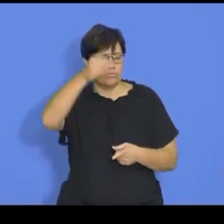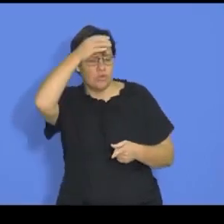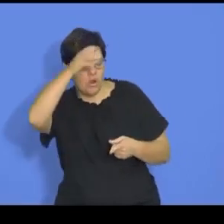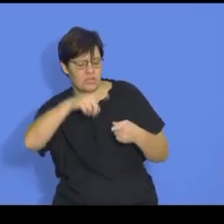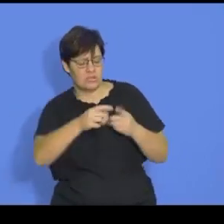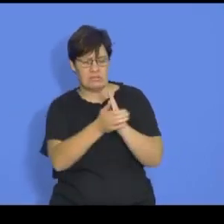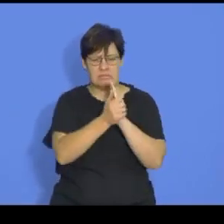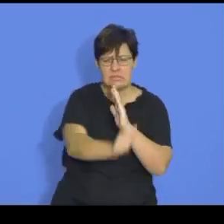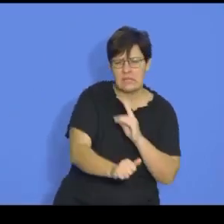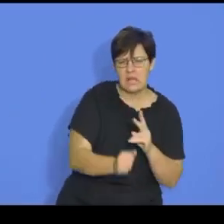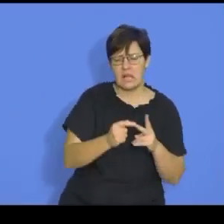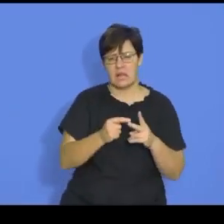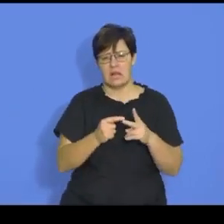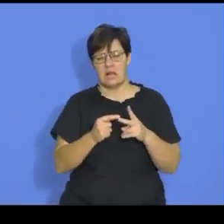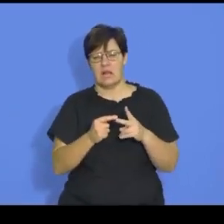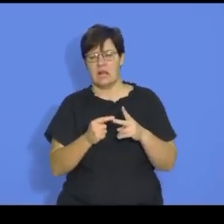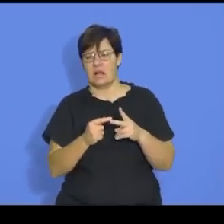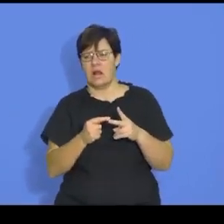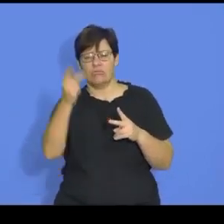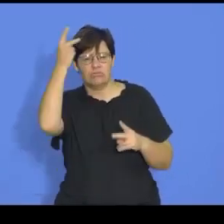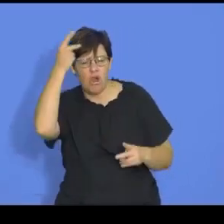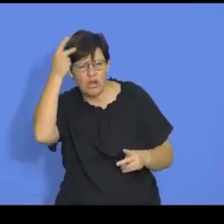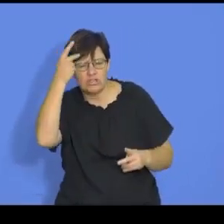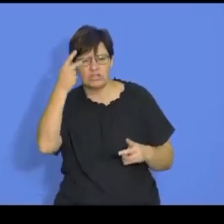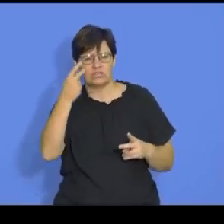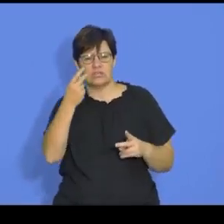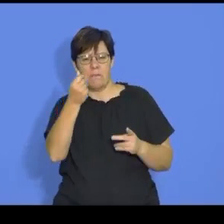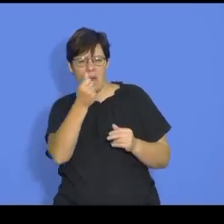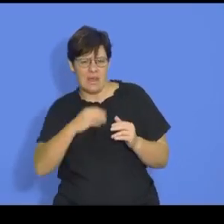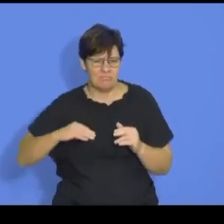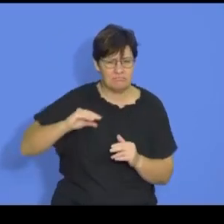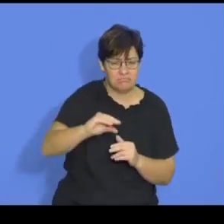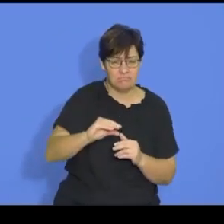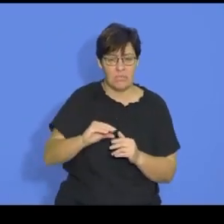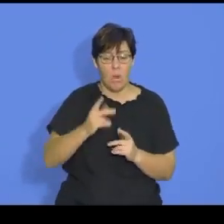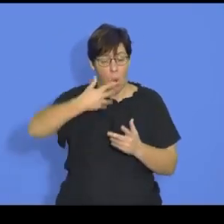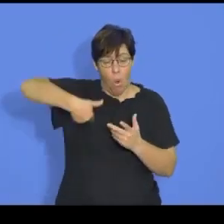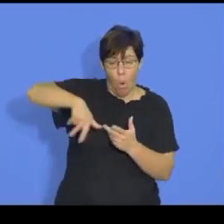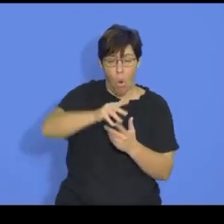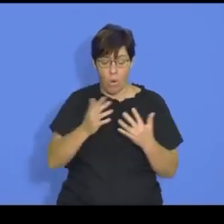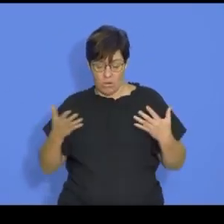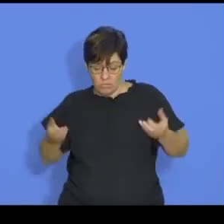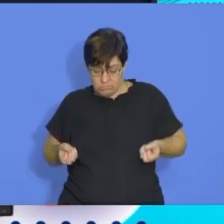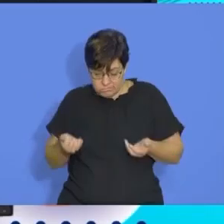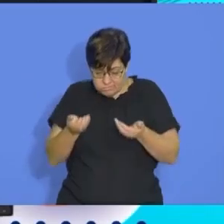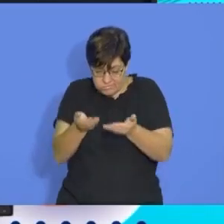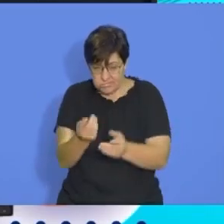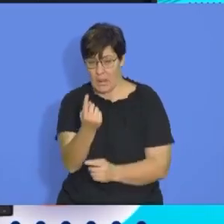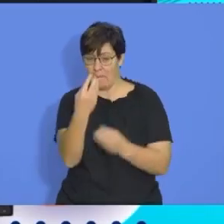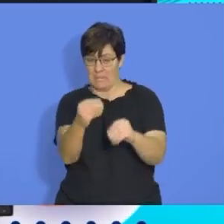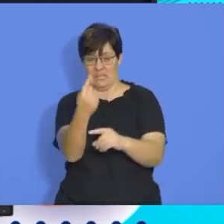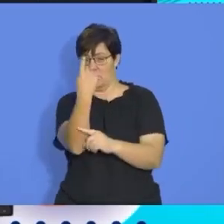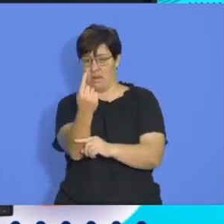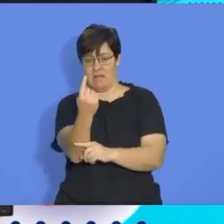expertise, skills, and capital into one business. So remember, guys, if you are